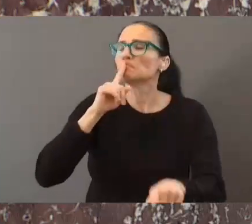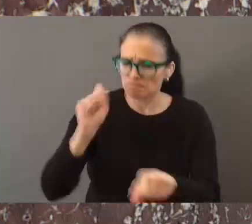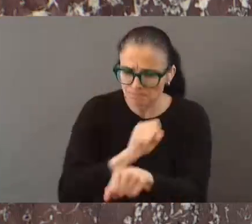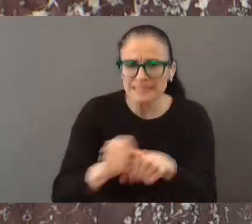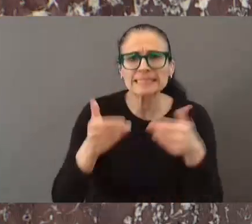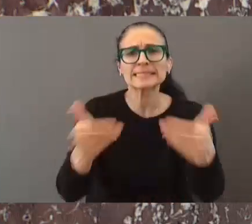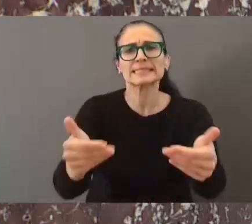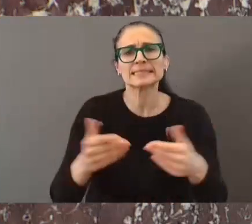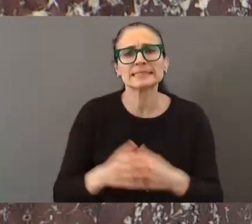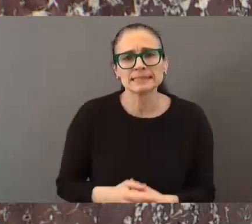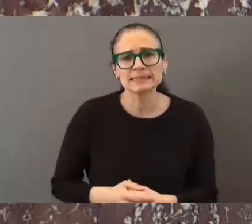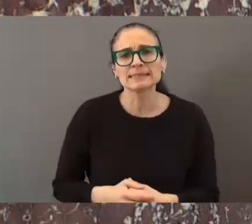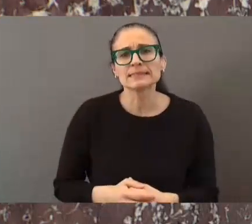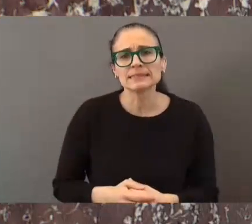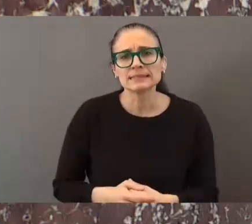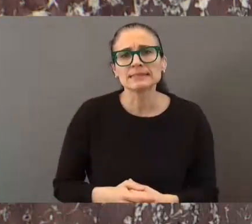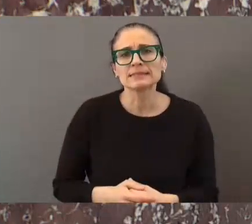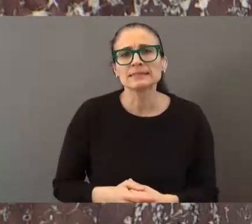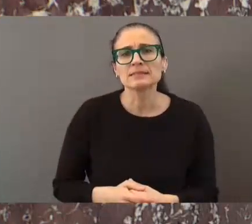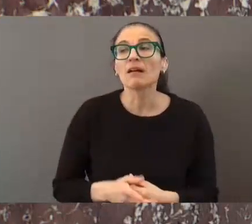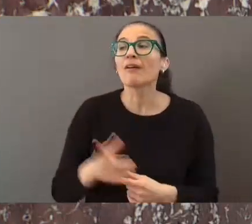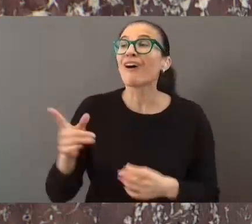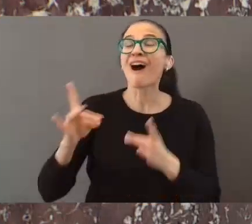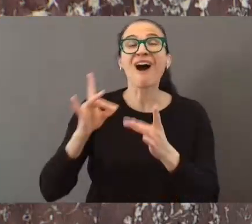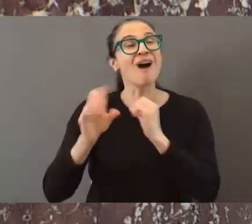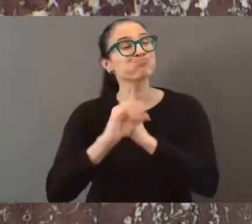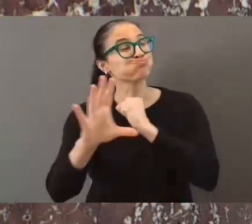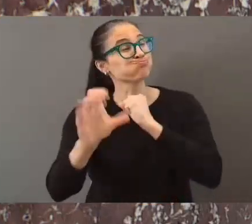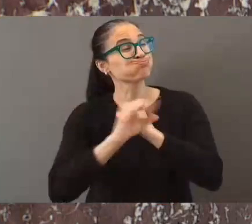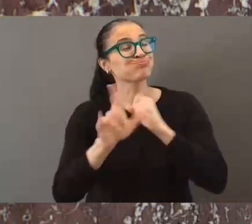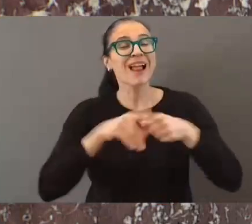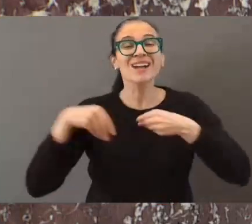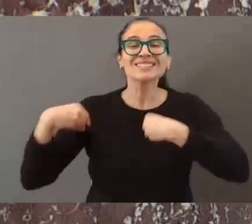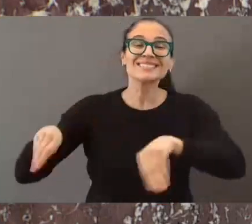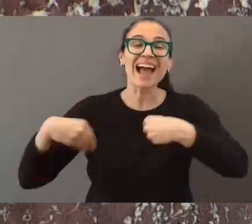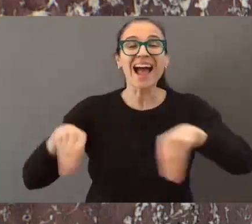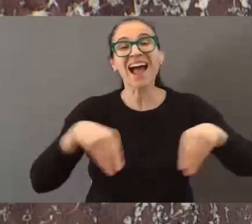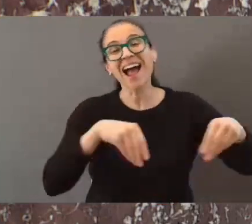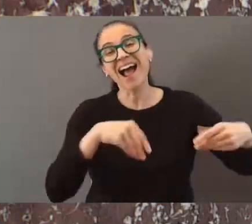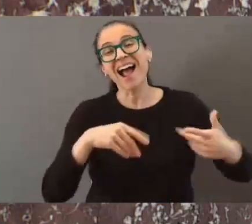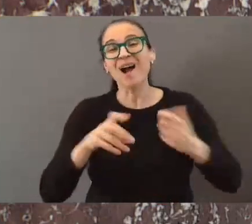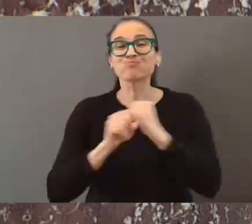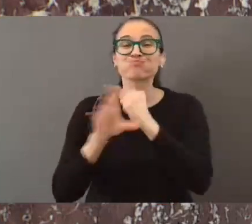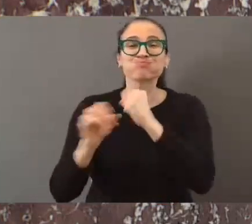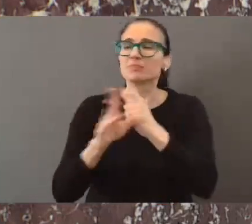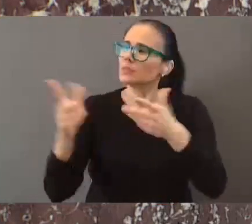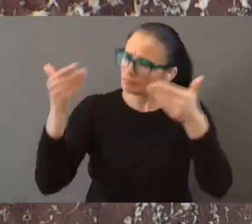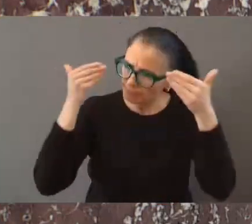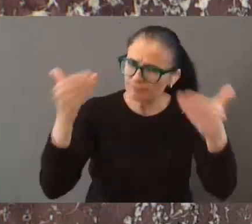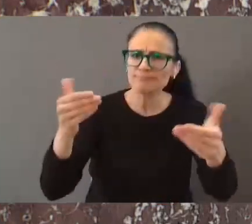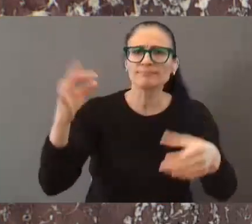and just call the election already instead of having all these games around Bill 15 and